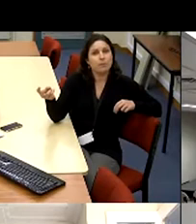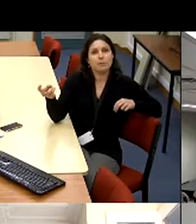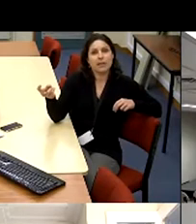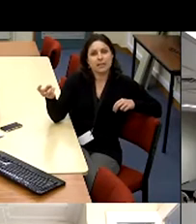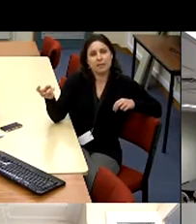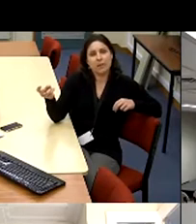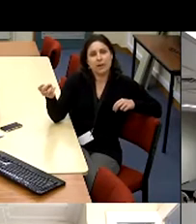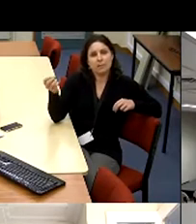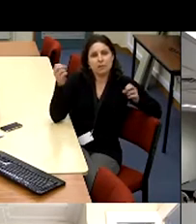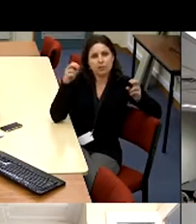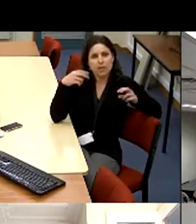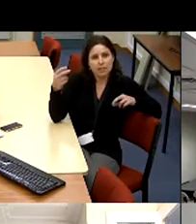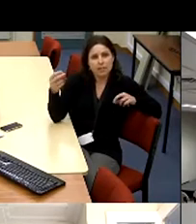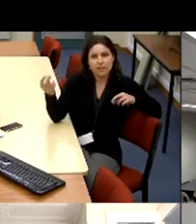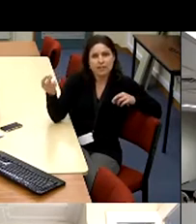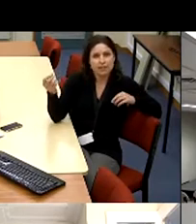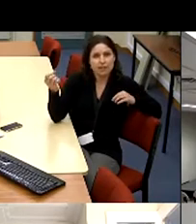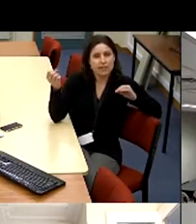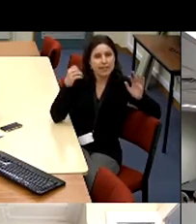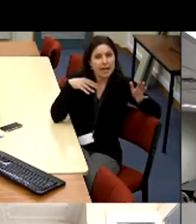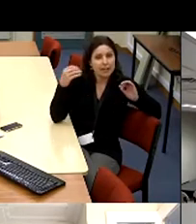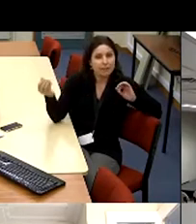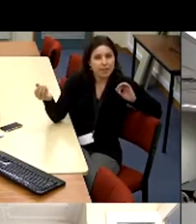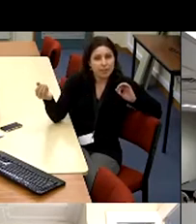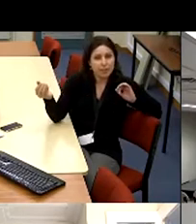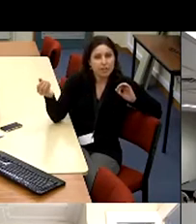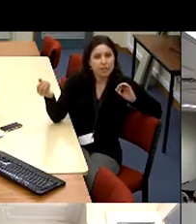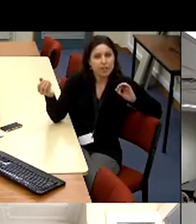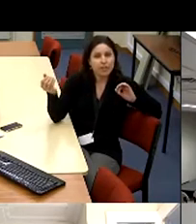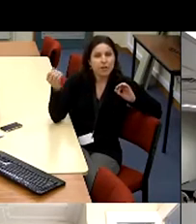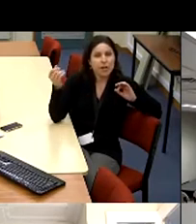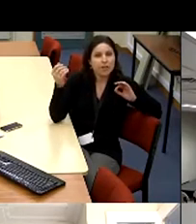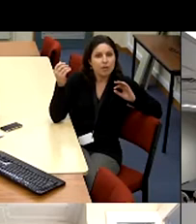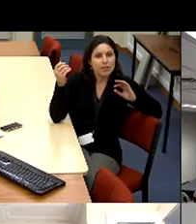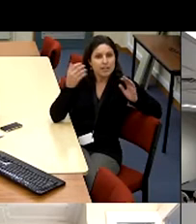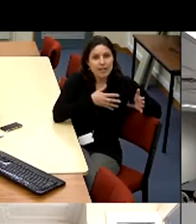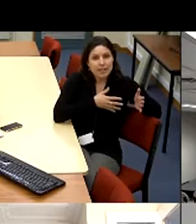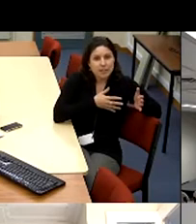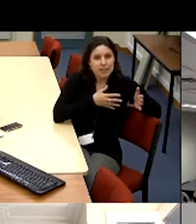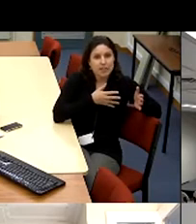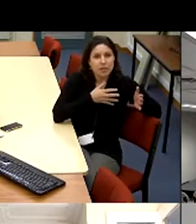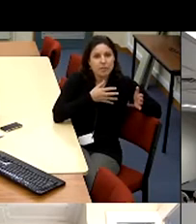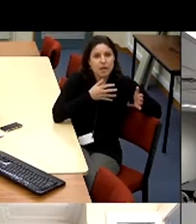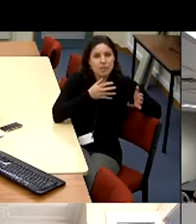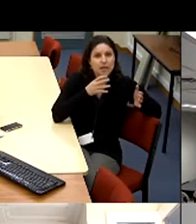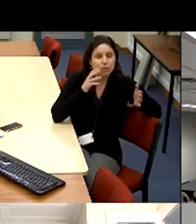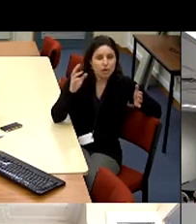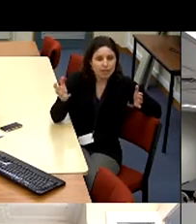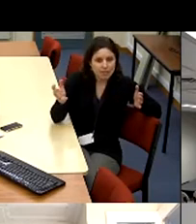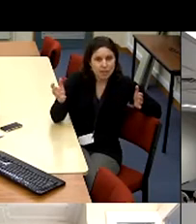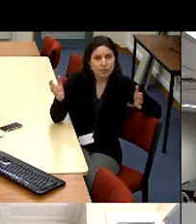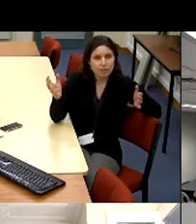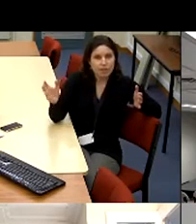itself is problematic in many ways, because crisis denotes that there is a start and a finish. You know, the crisis started at a particular time, but